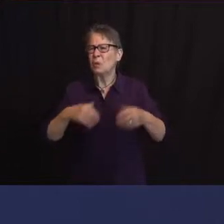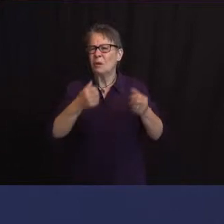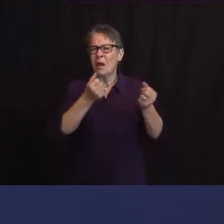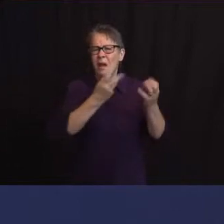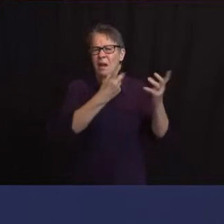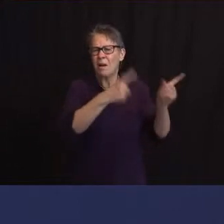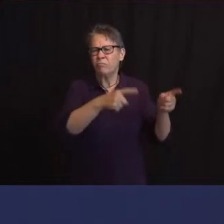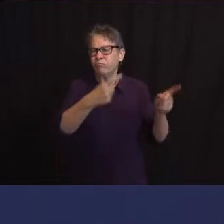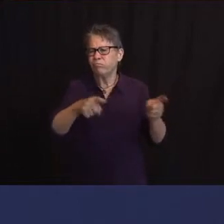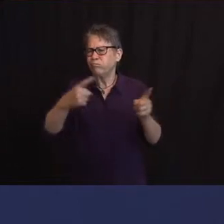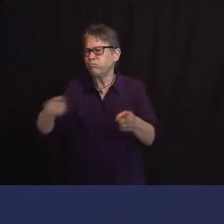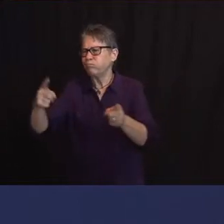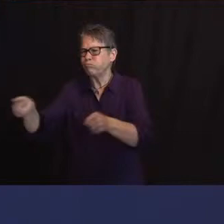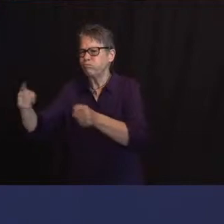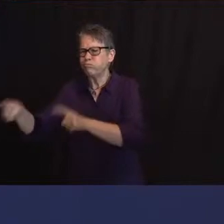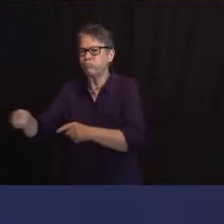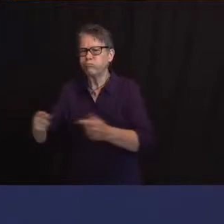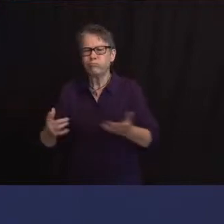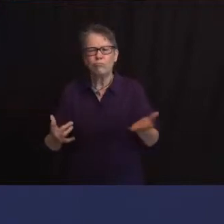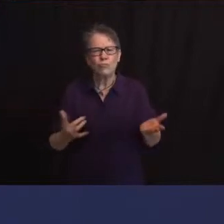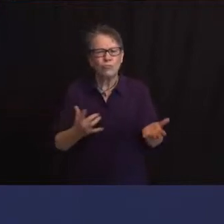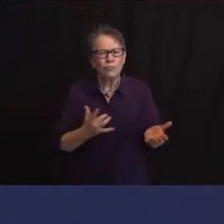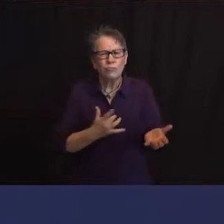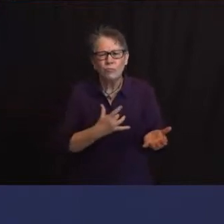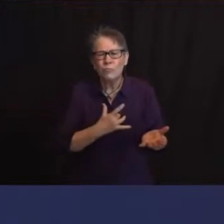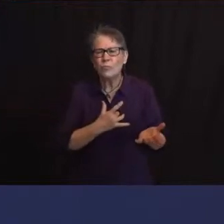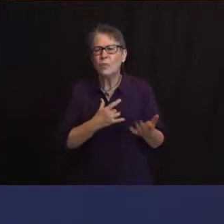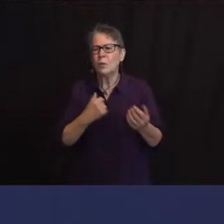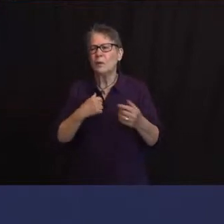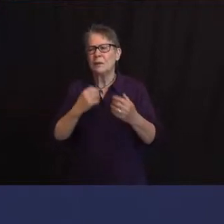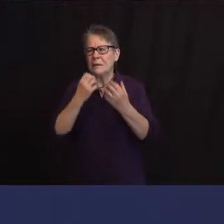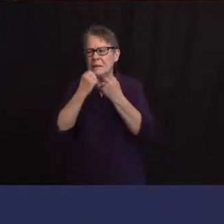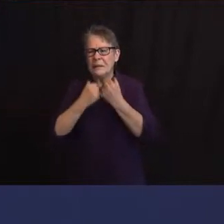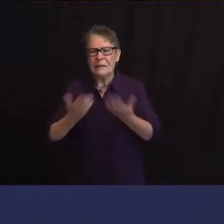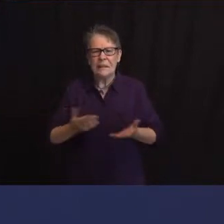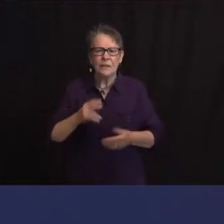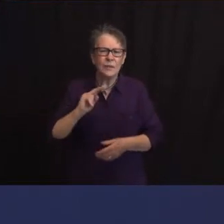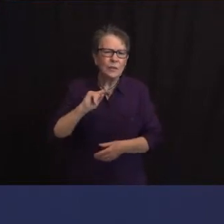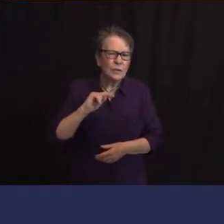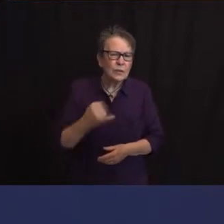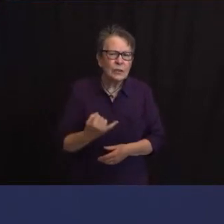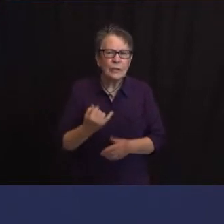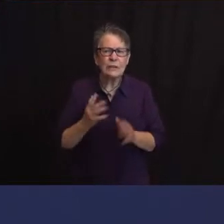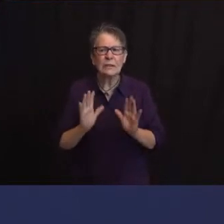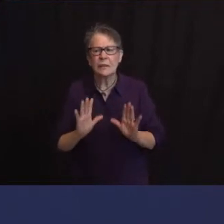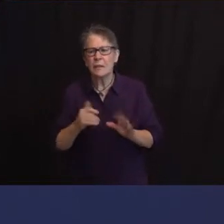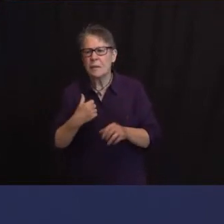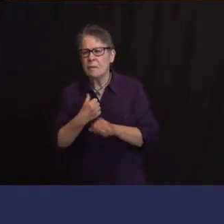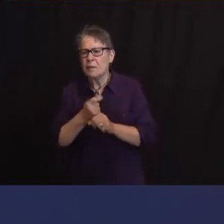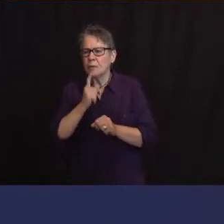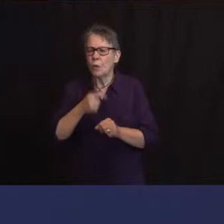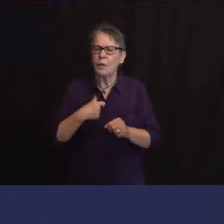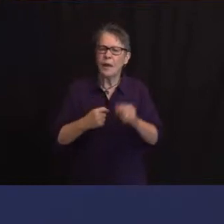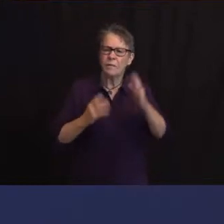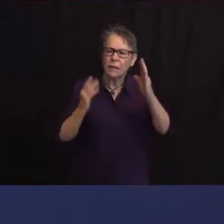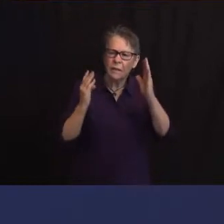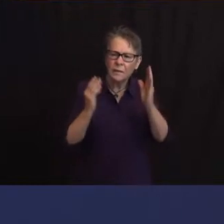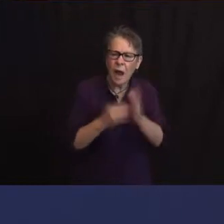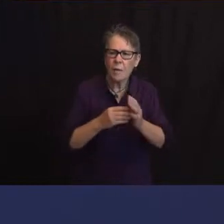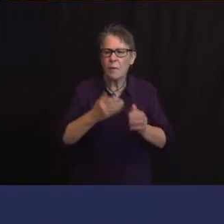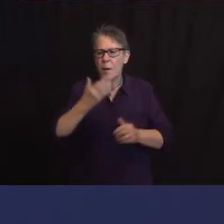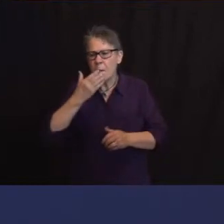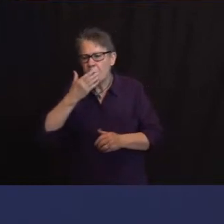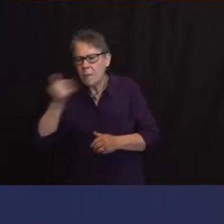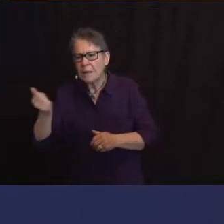increases your passion to be able to put on the field not just the best, but the most diverse group